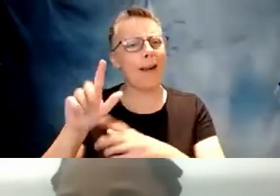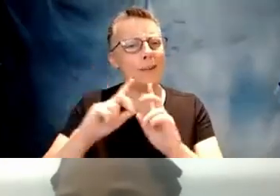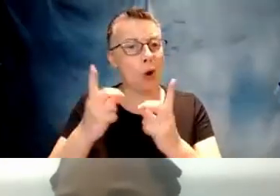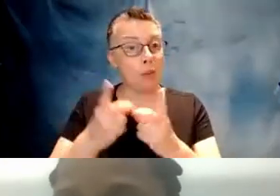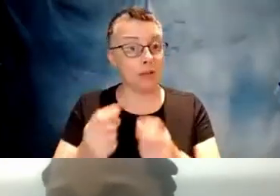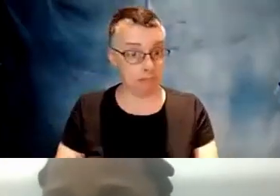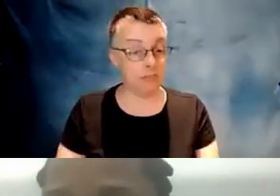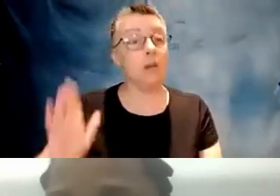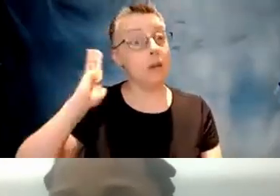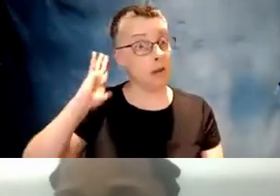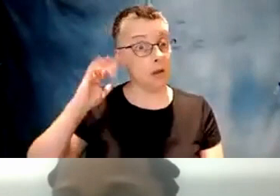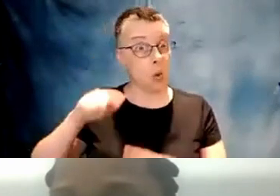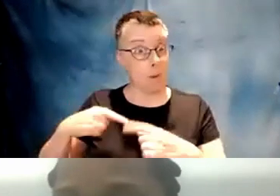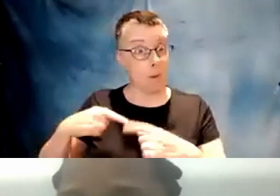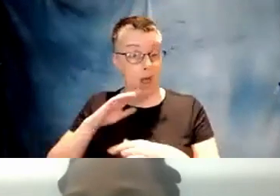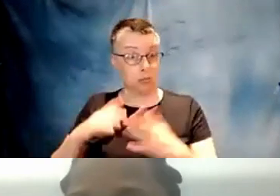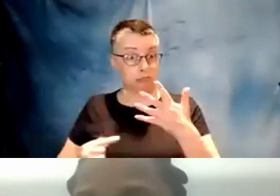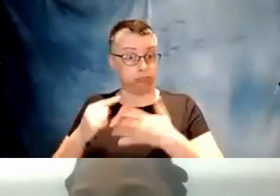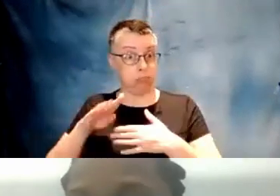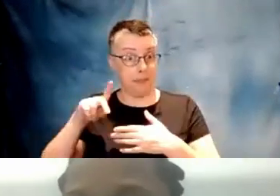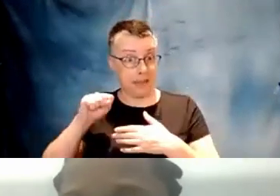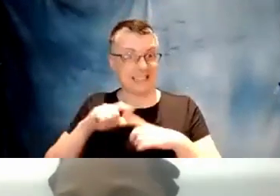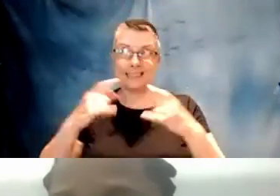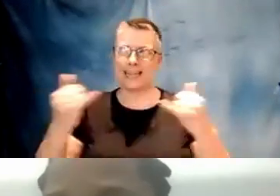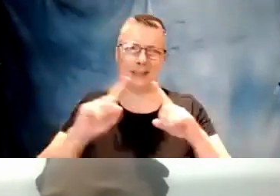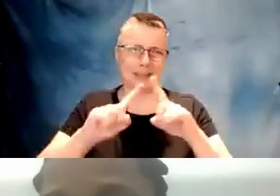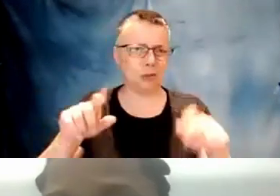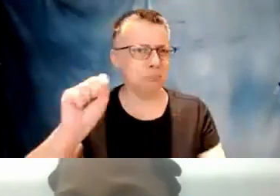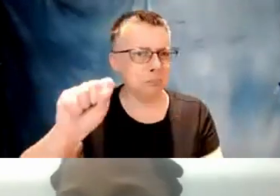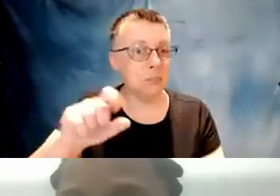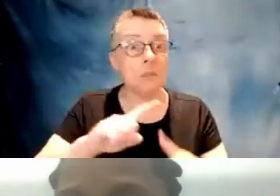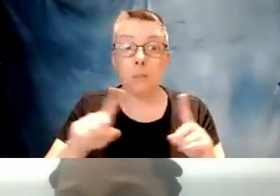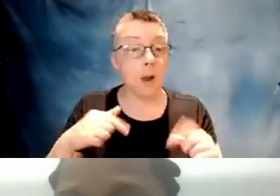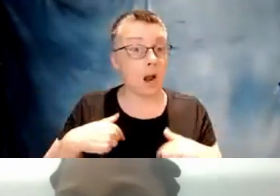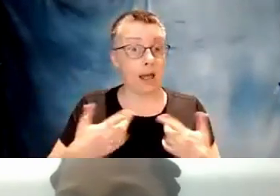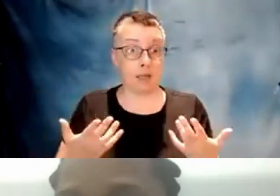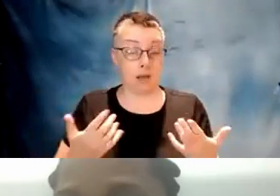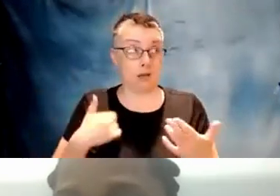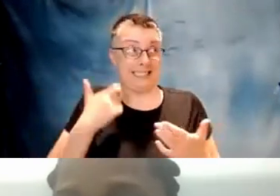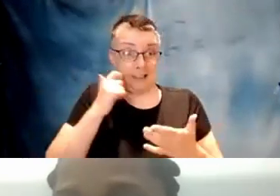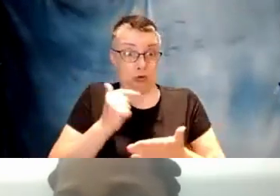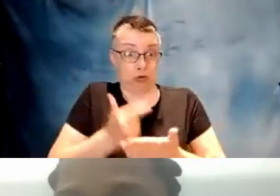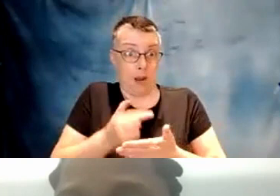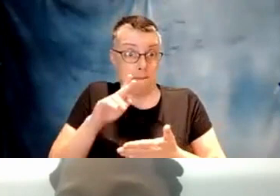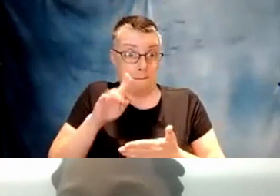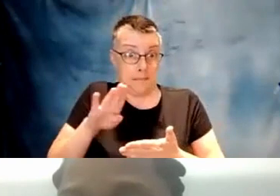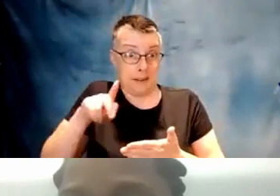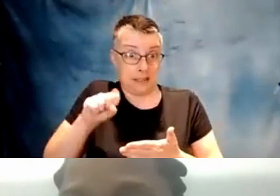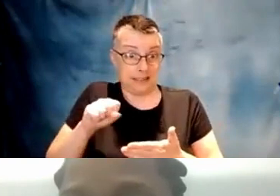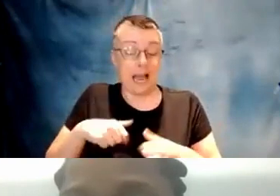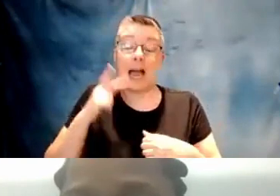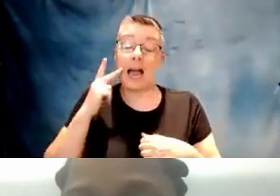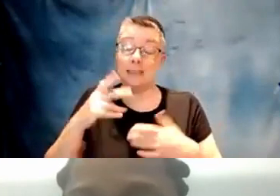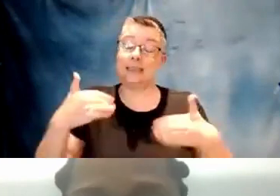wasn't the same when I was like, going through it and then now, but I think just, being a recent graduate of BPS, I see